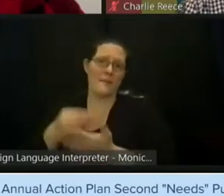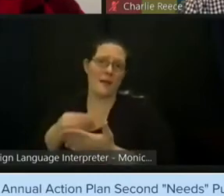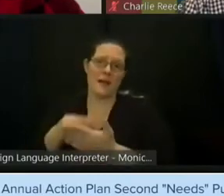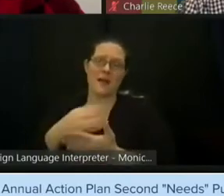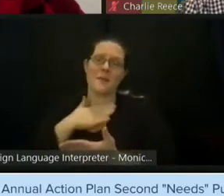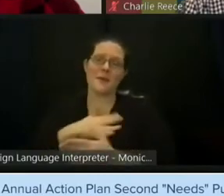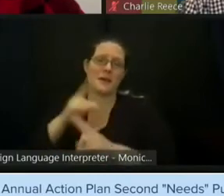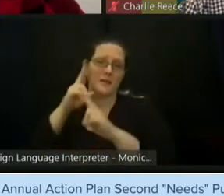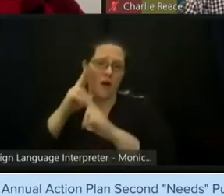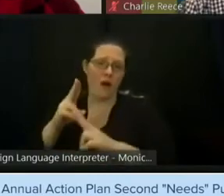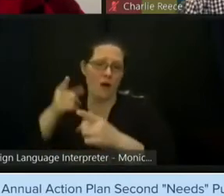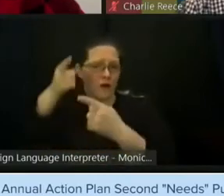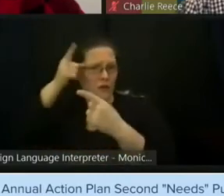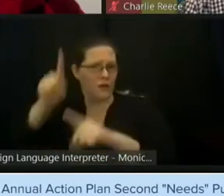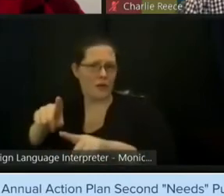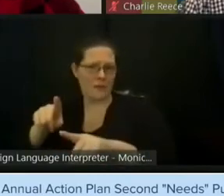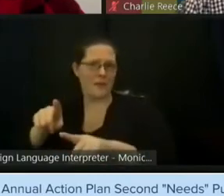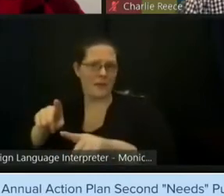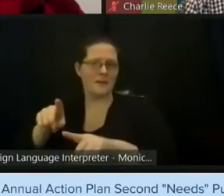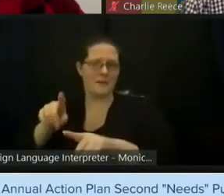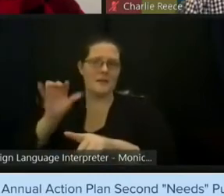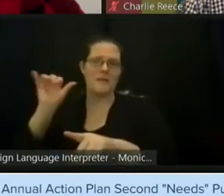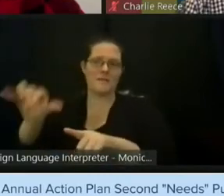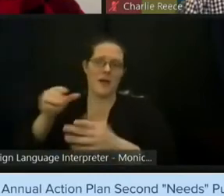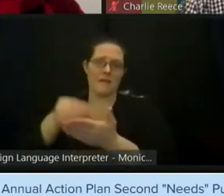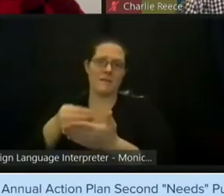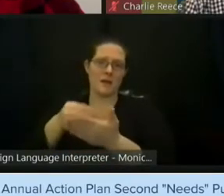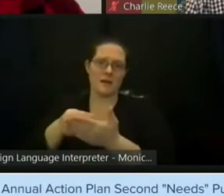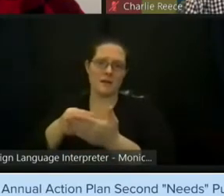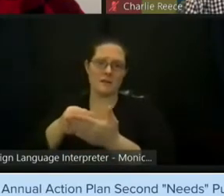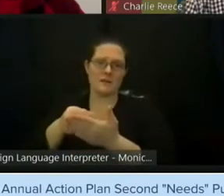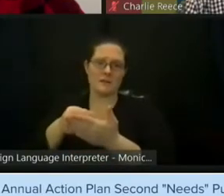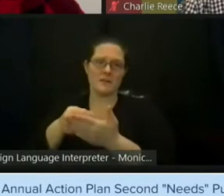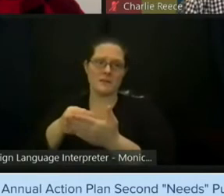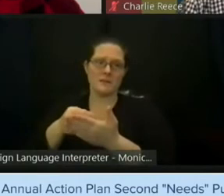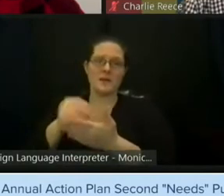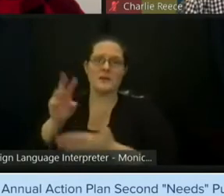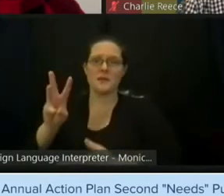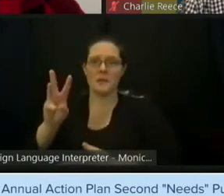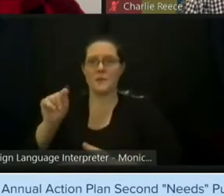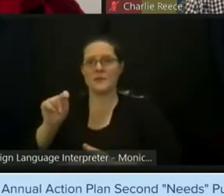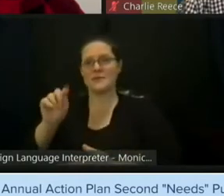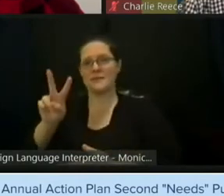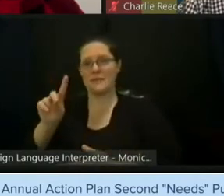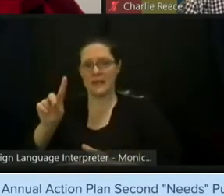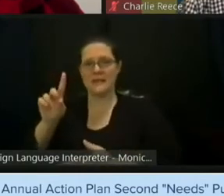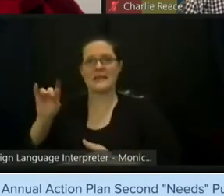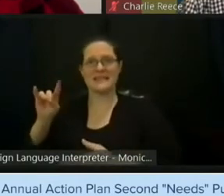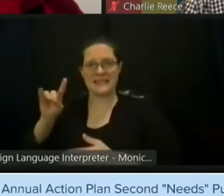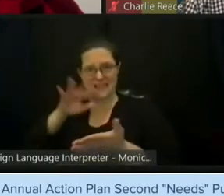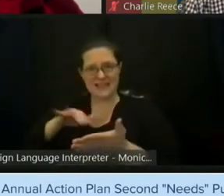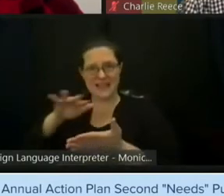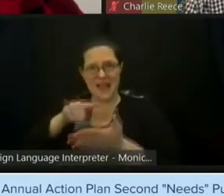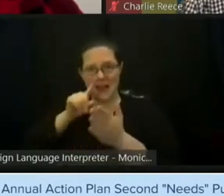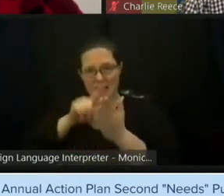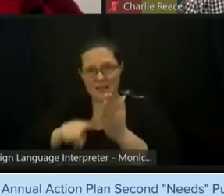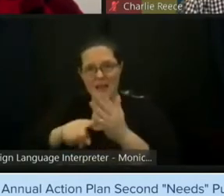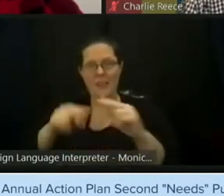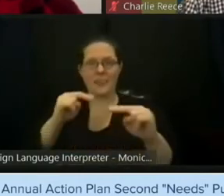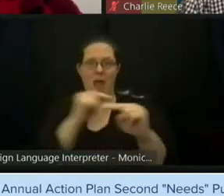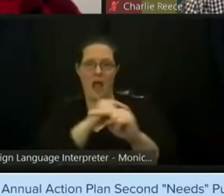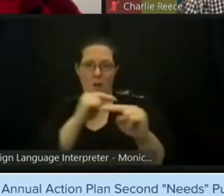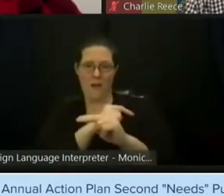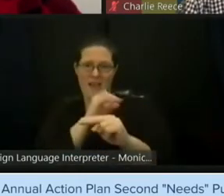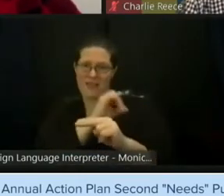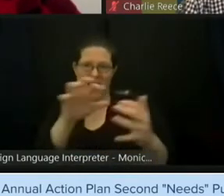honor the bond. This WTBD this weekend did a study about the highway that tore